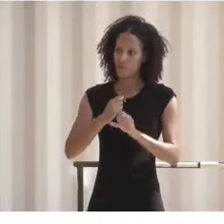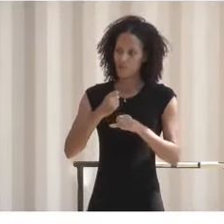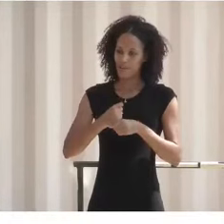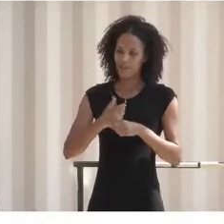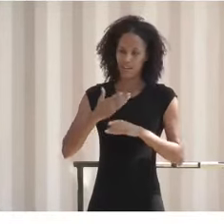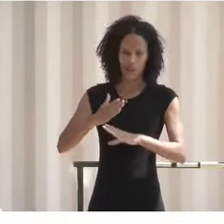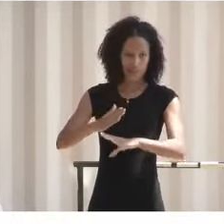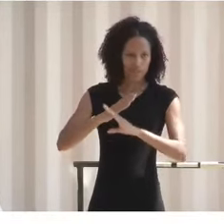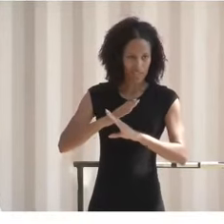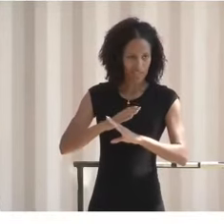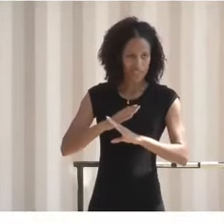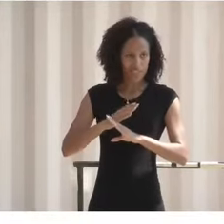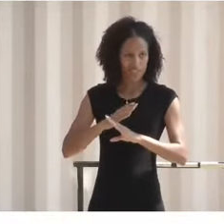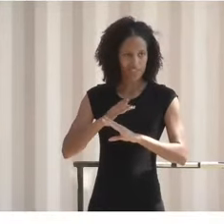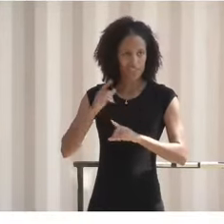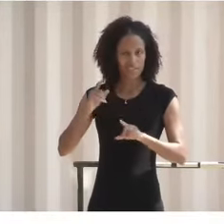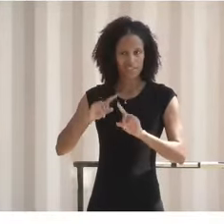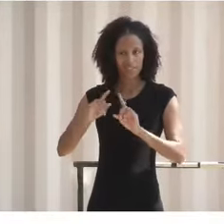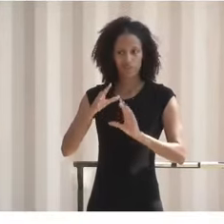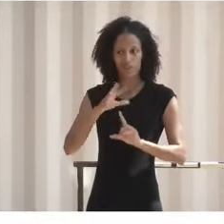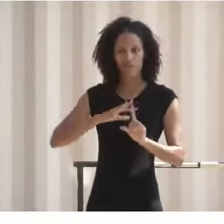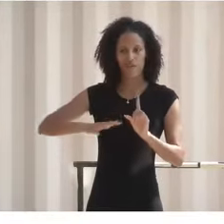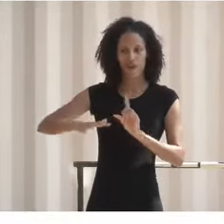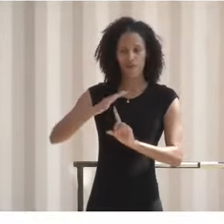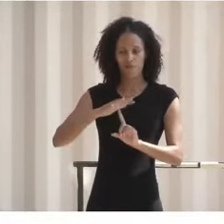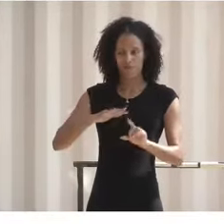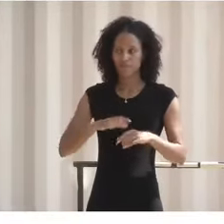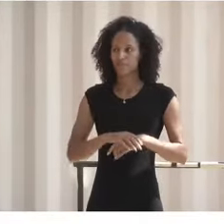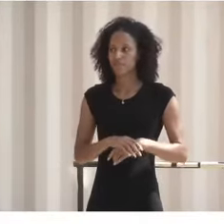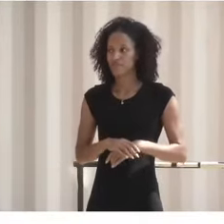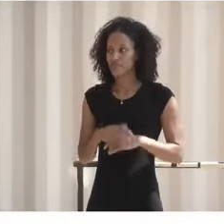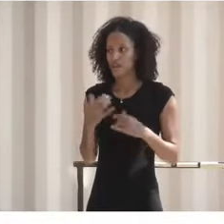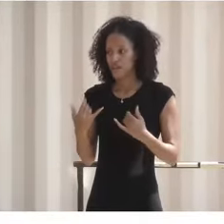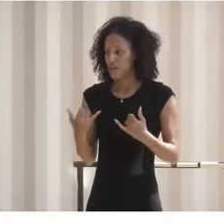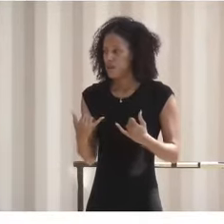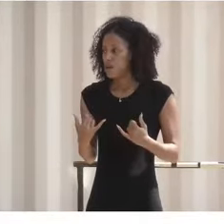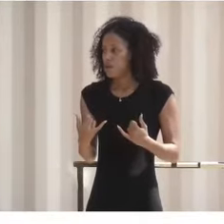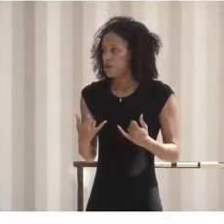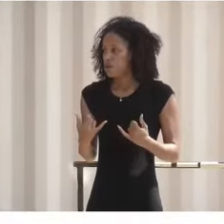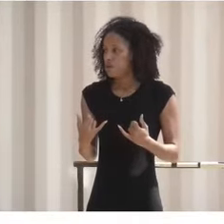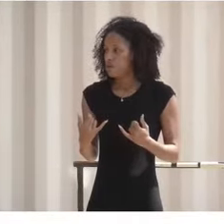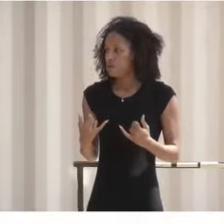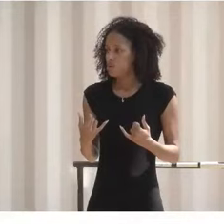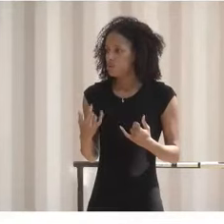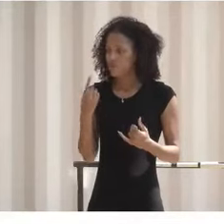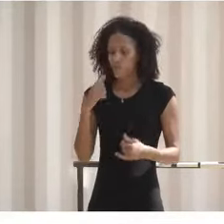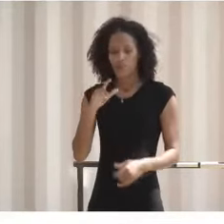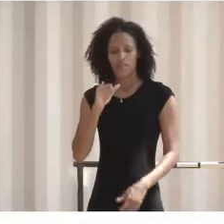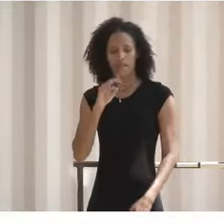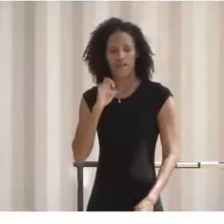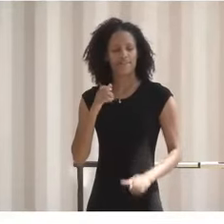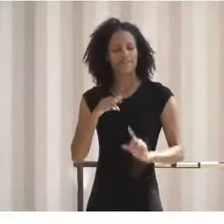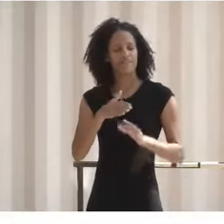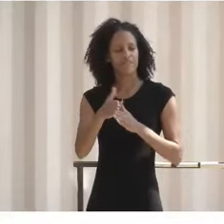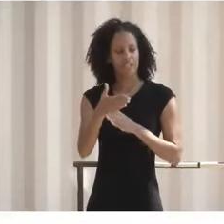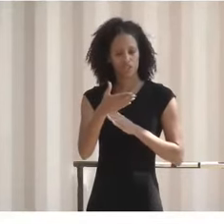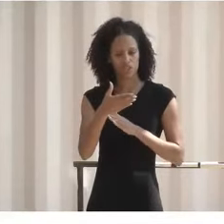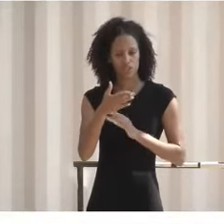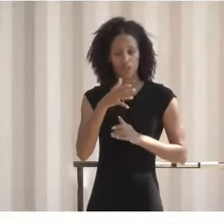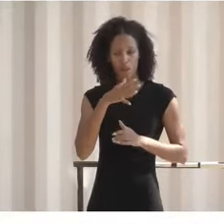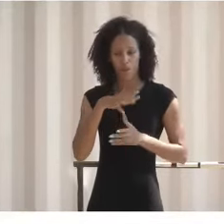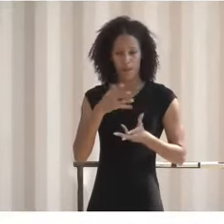in protecting Belize's marine environment and associated livelihoods. Now, in terms of the lionfish per se, the women who